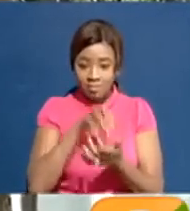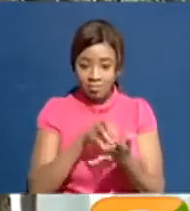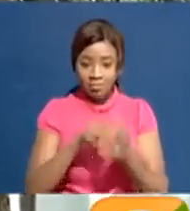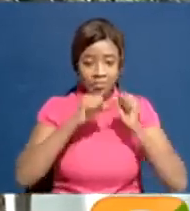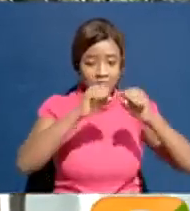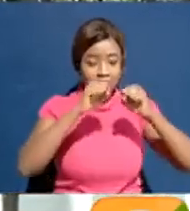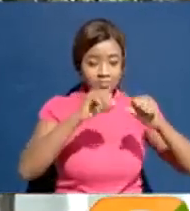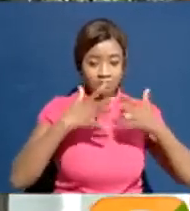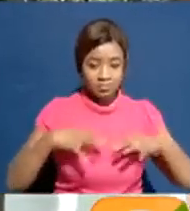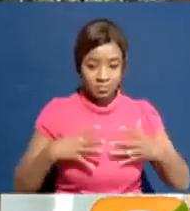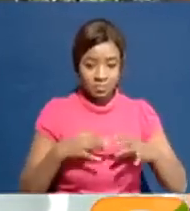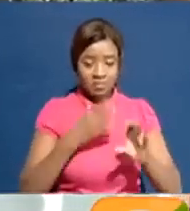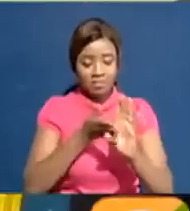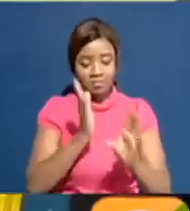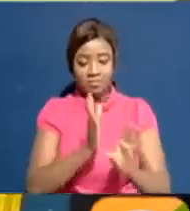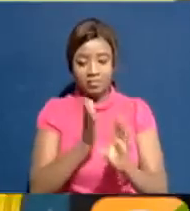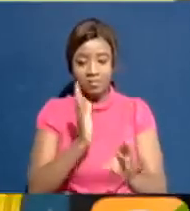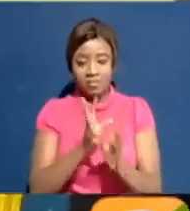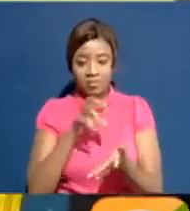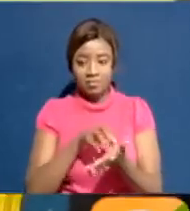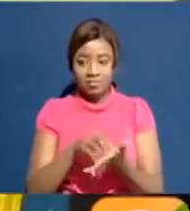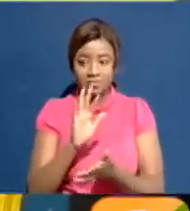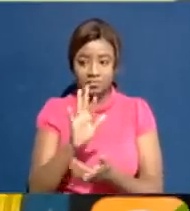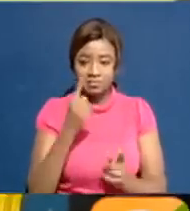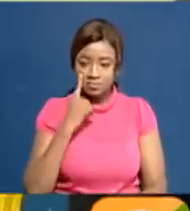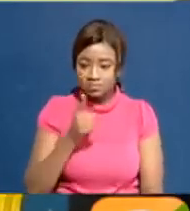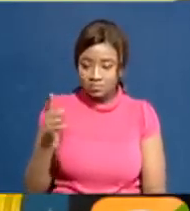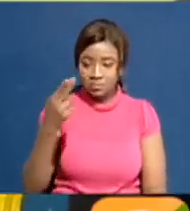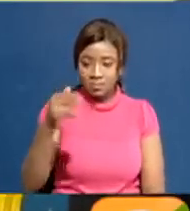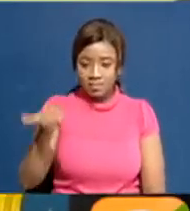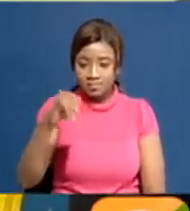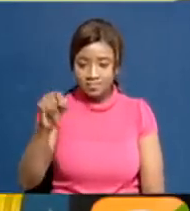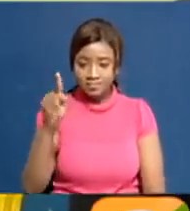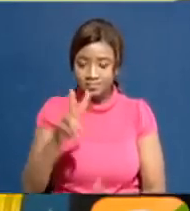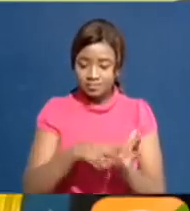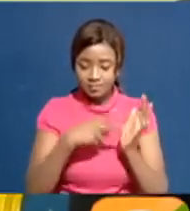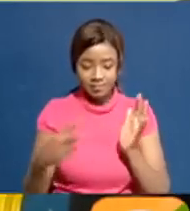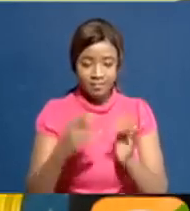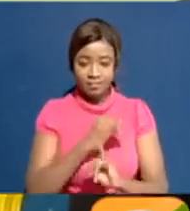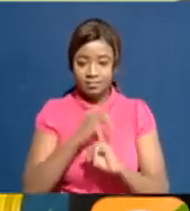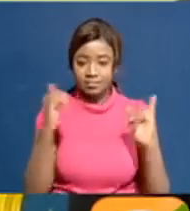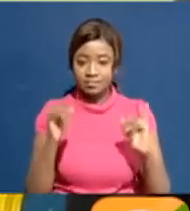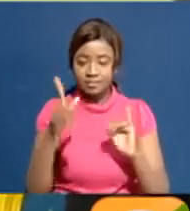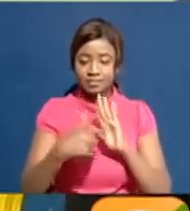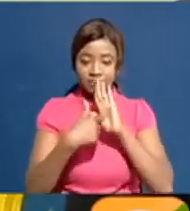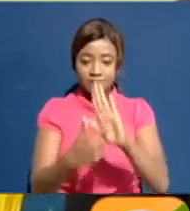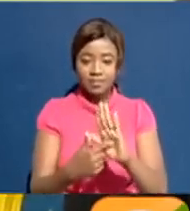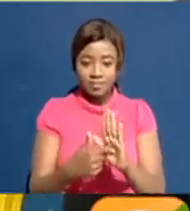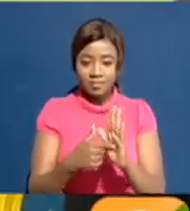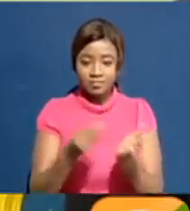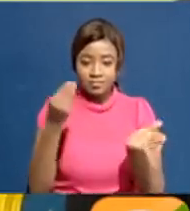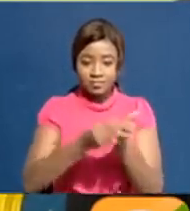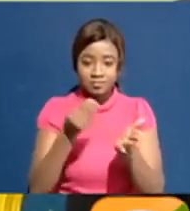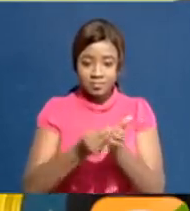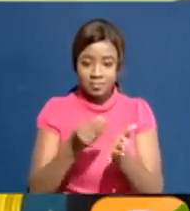alleged politically correct individuals. This incident in which Mr. Haji is accused of having failed to disclose the full amount of money that he